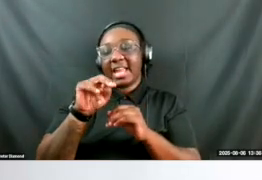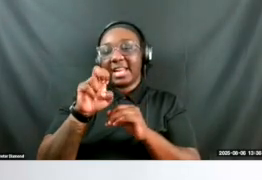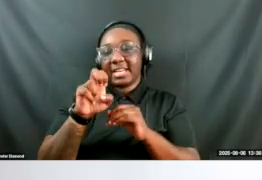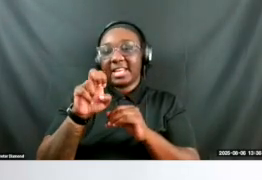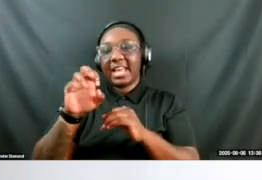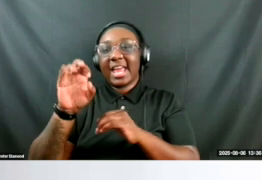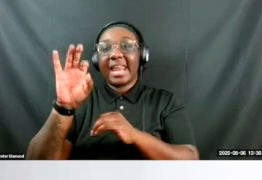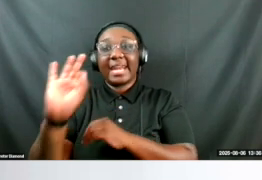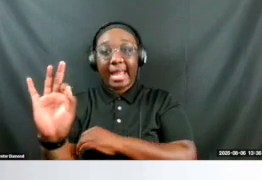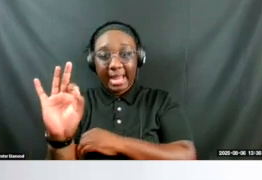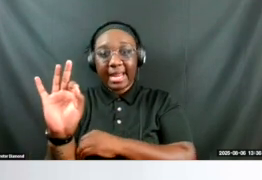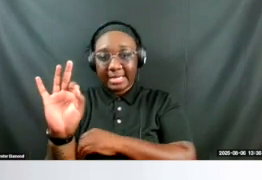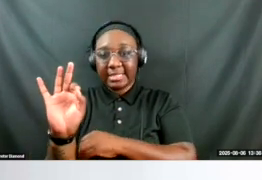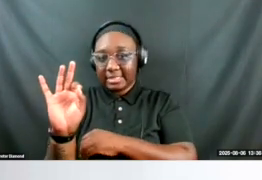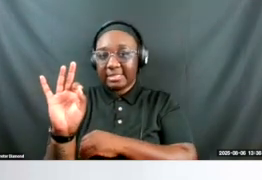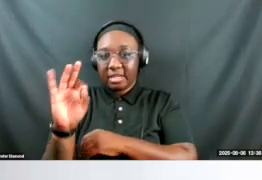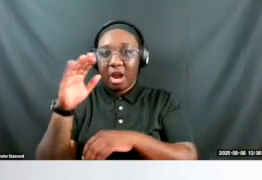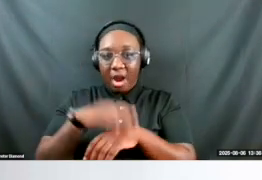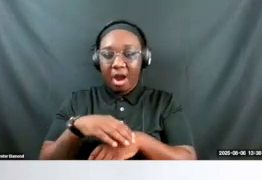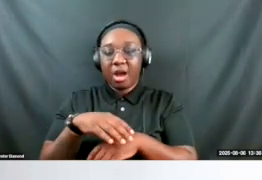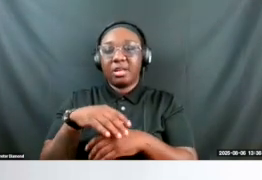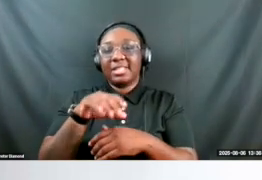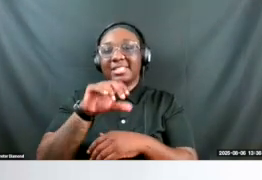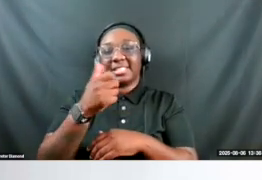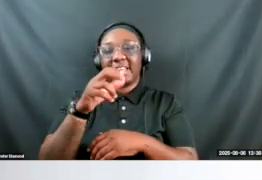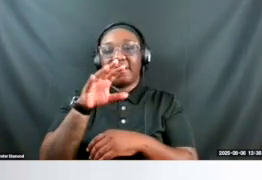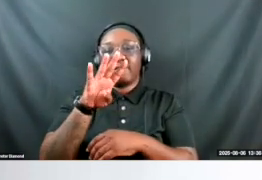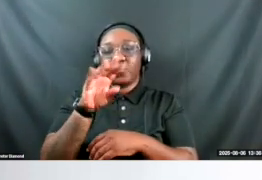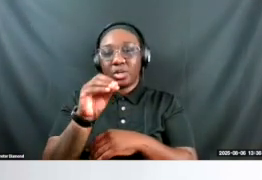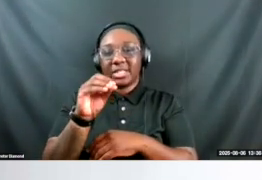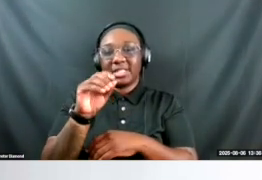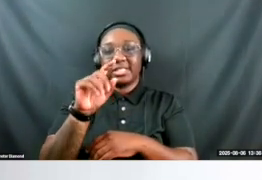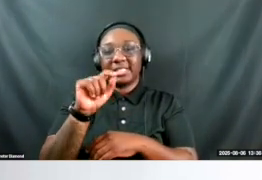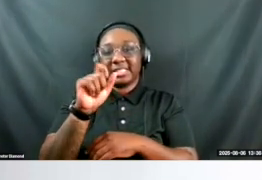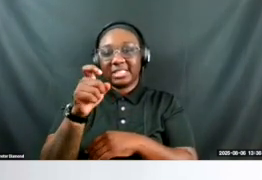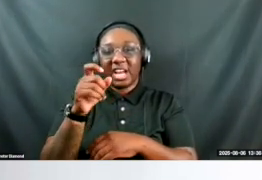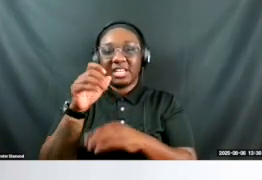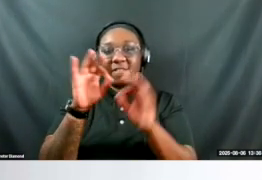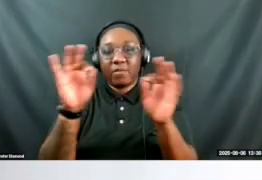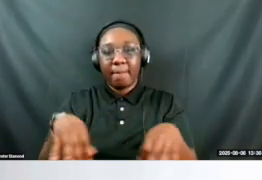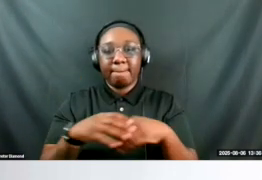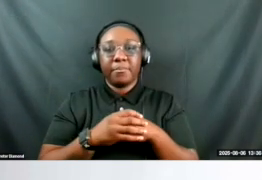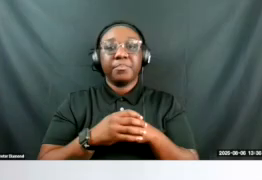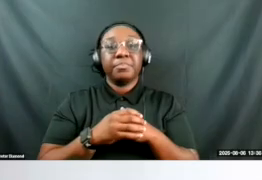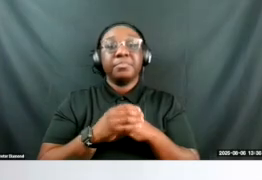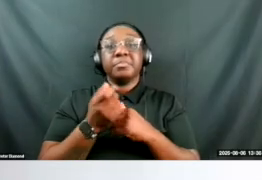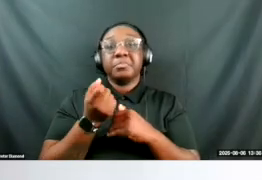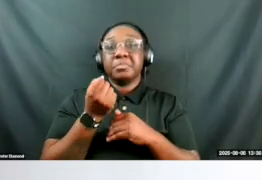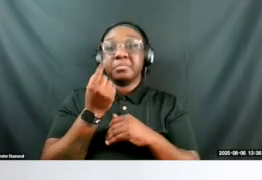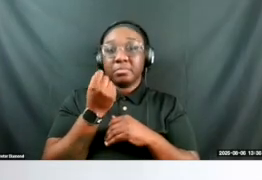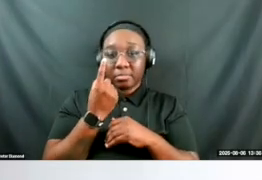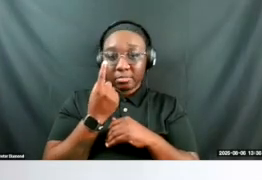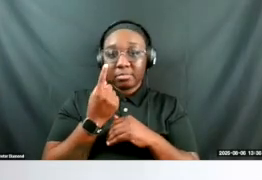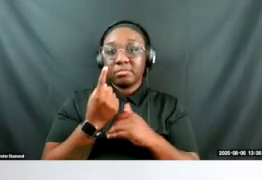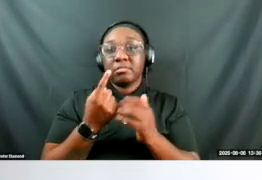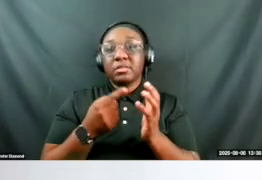for non-filers, it could include a full review of pay stubs depending on what the district or the administrator has designated as their